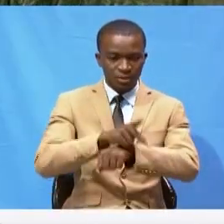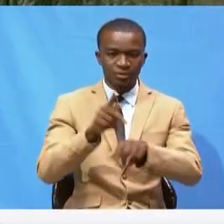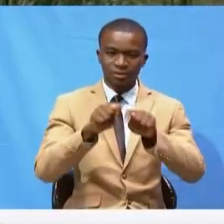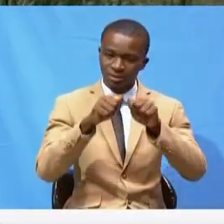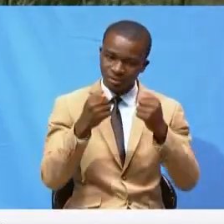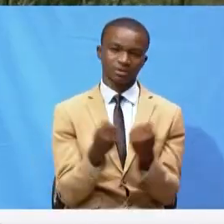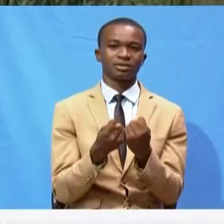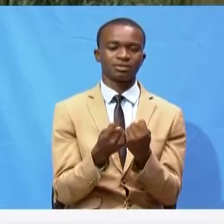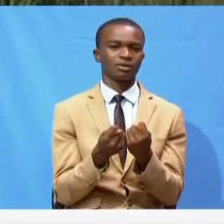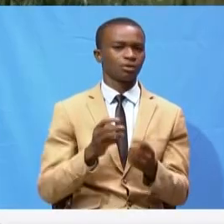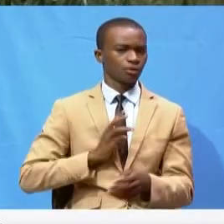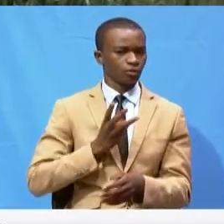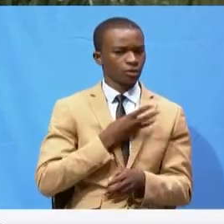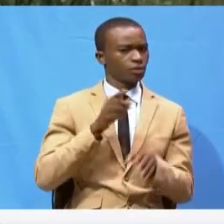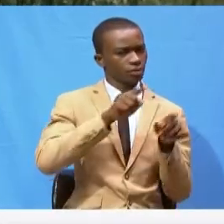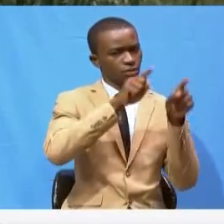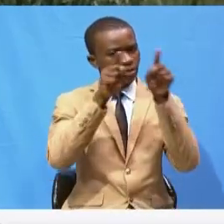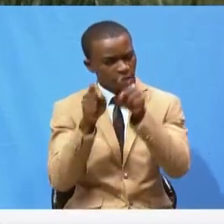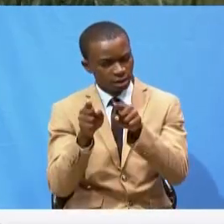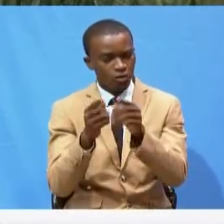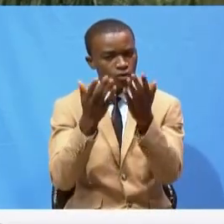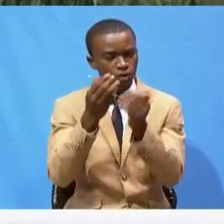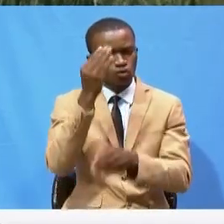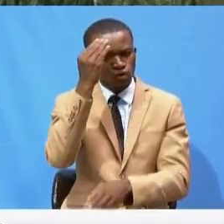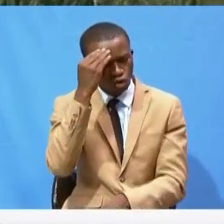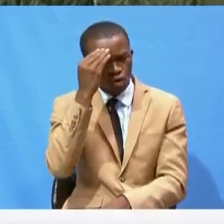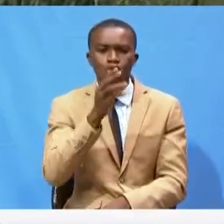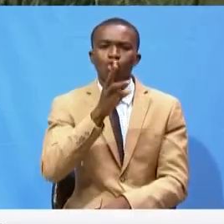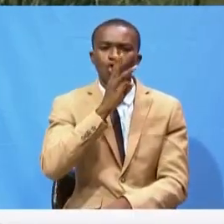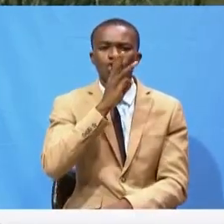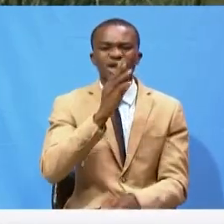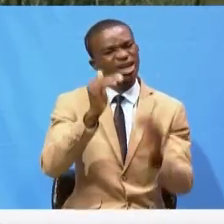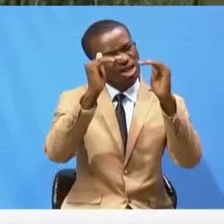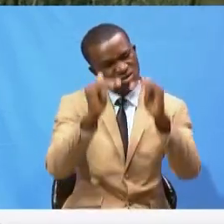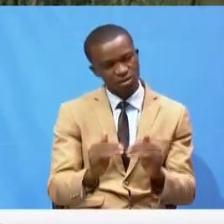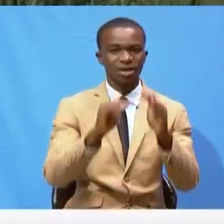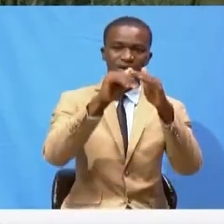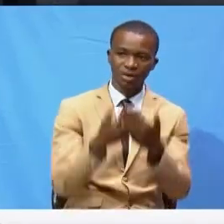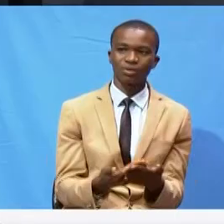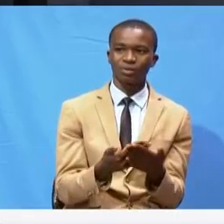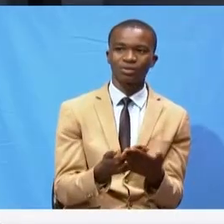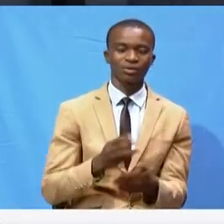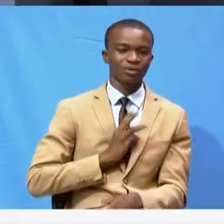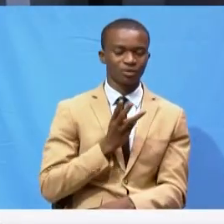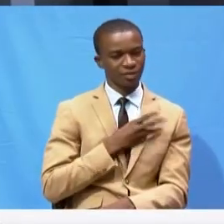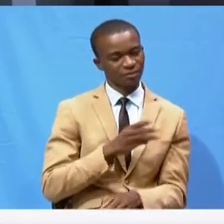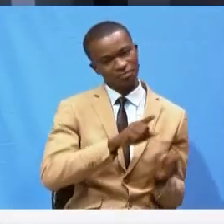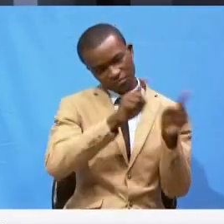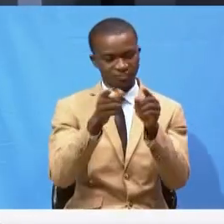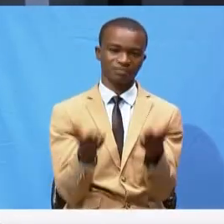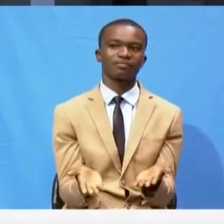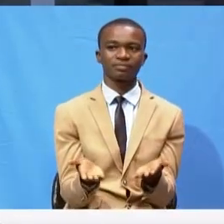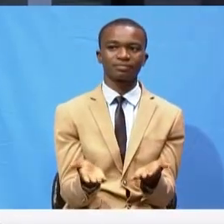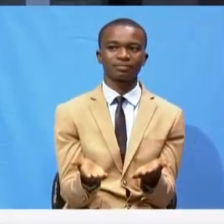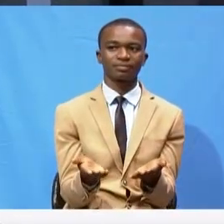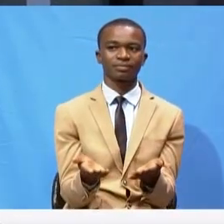can see the measures that can be taken to try to save the infrastructure that is around here.